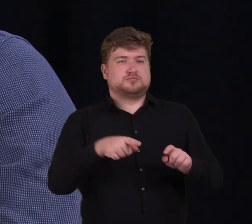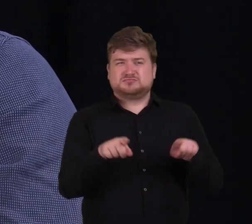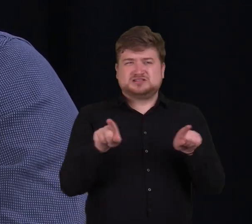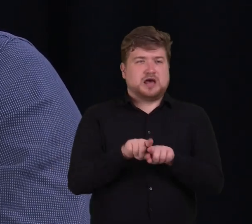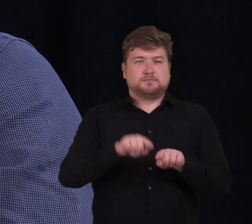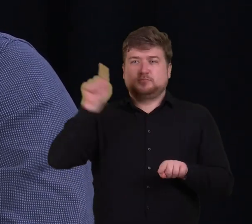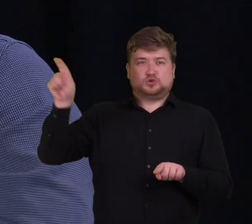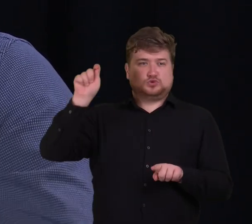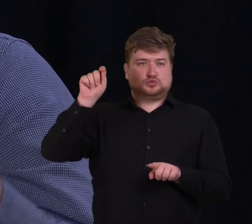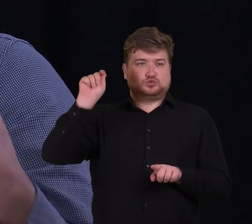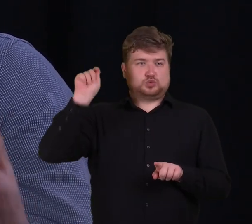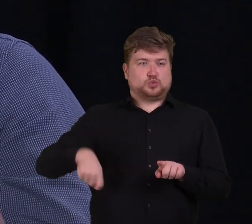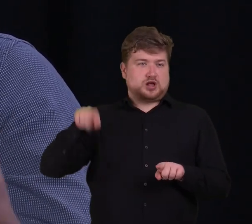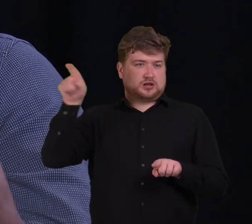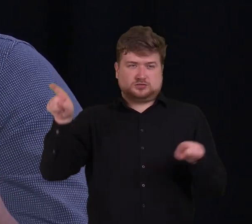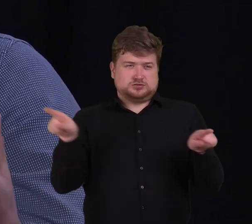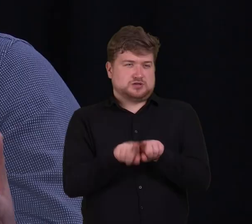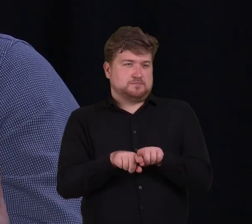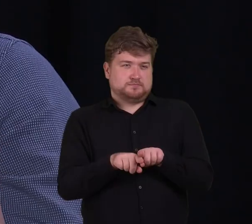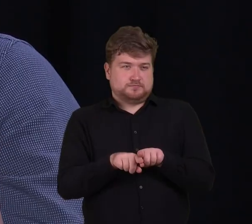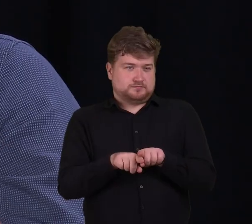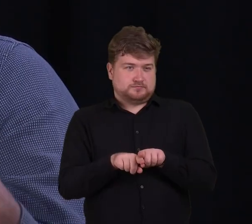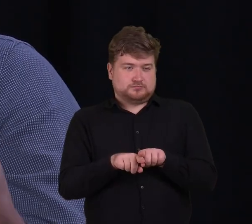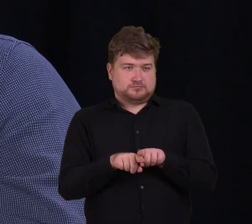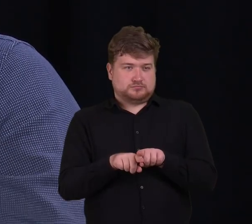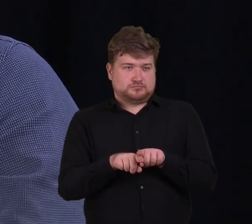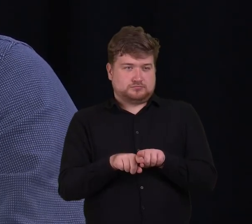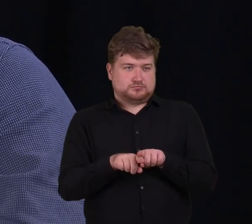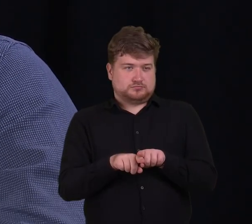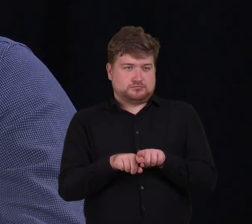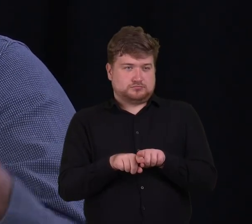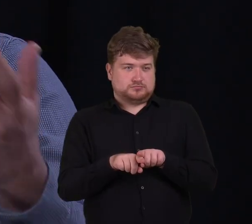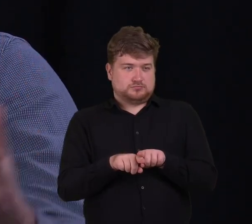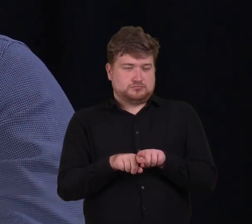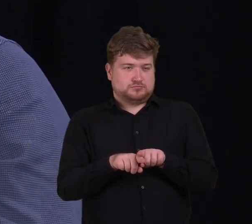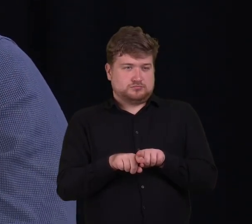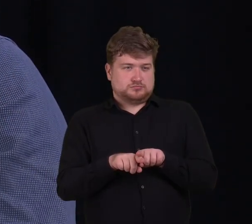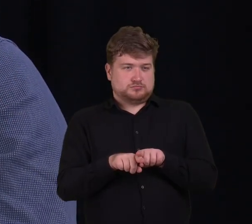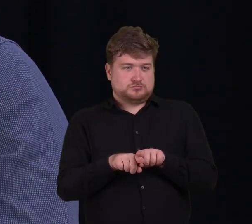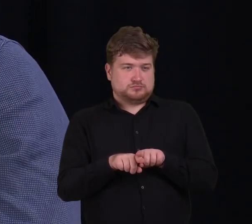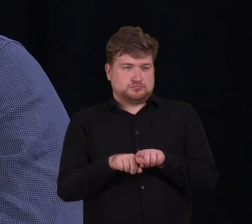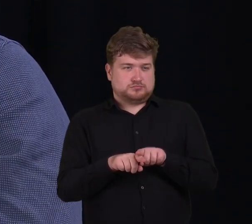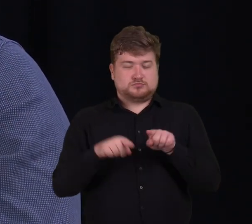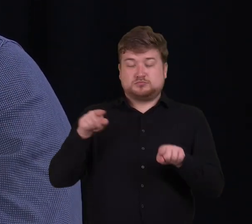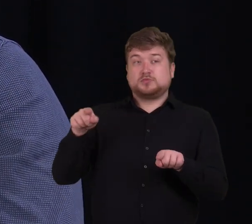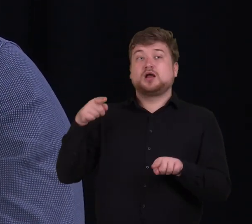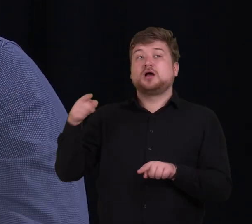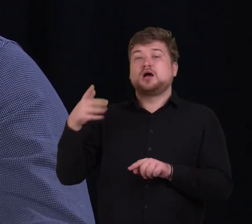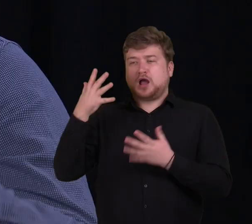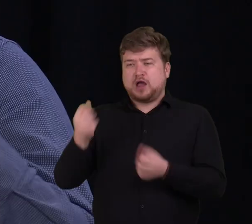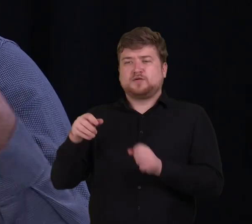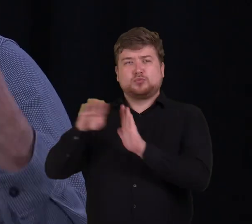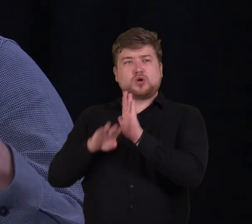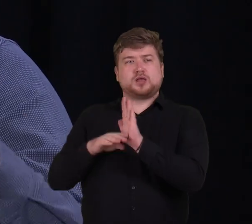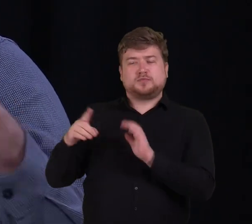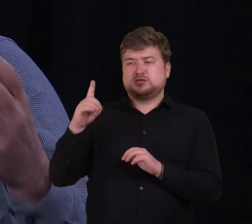is from the leader principle. If you know it, it's from the beginning of 19th, when part